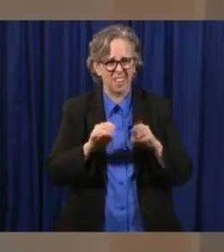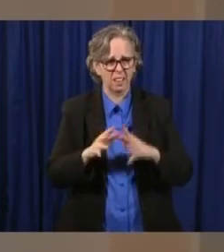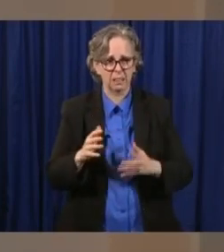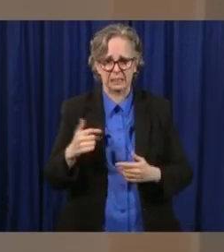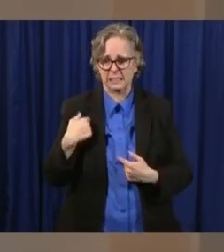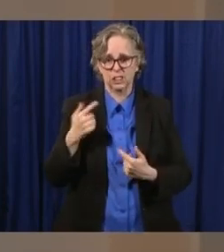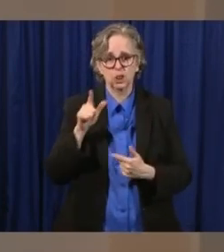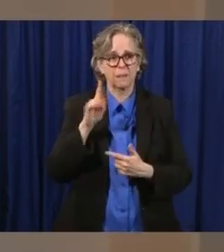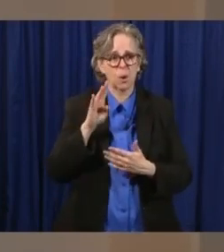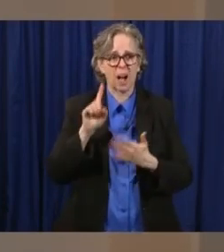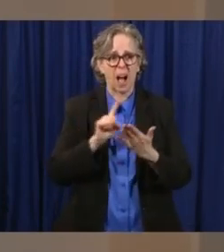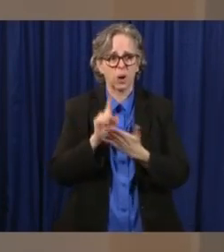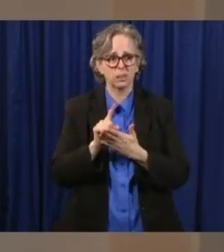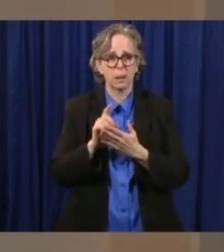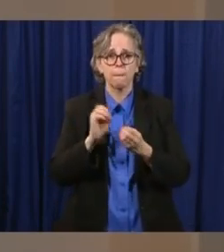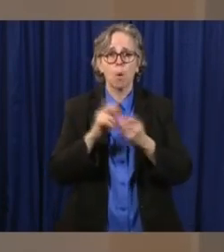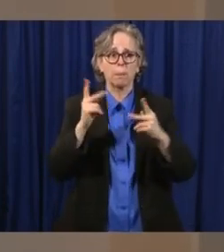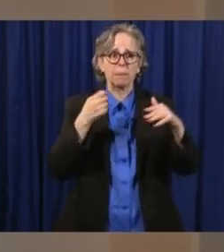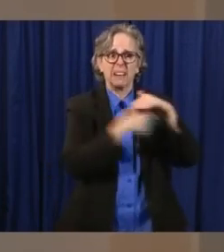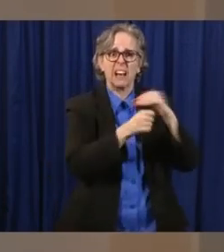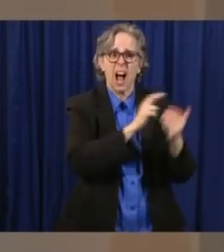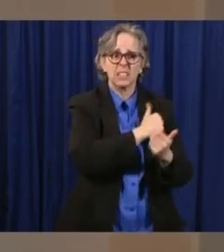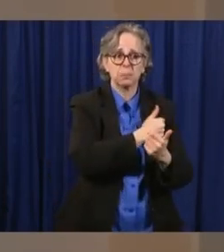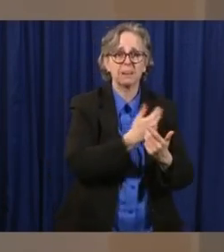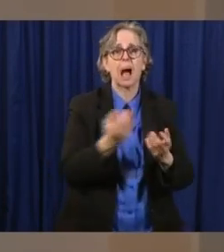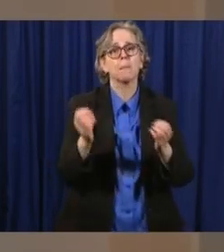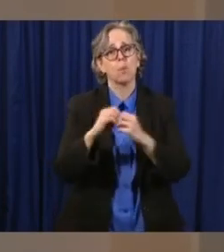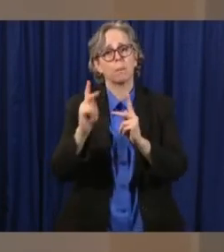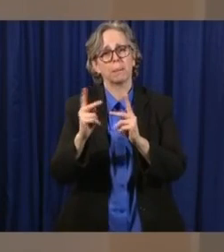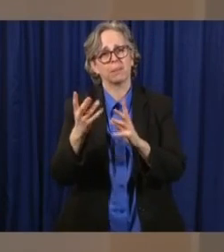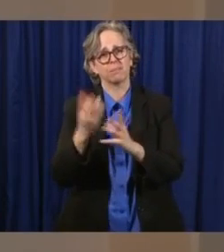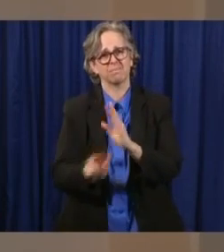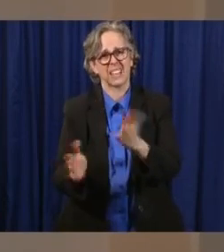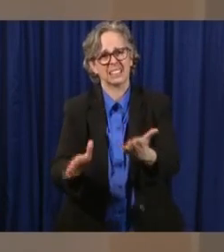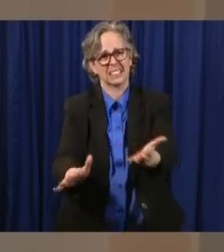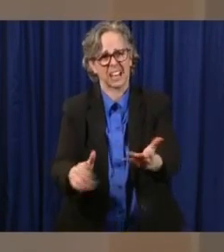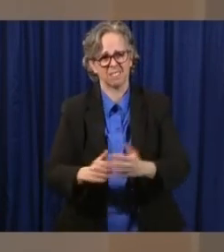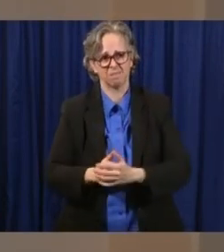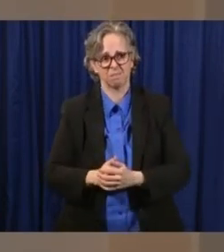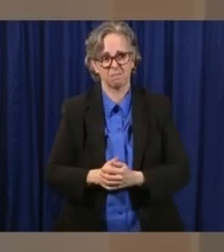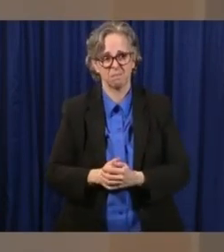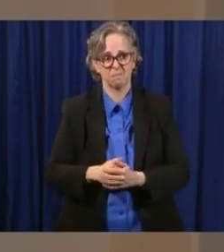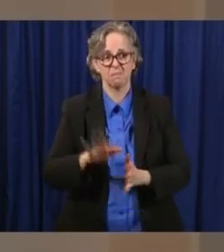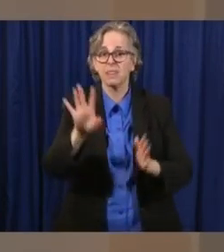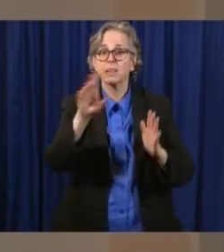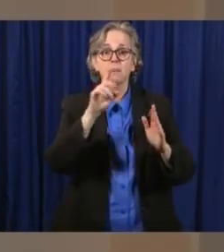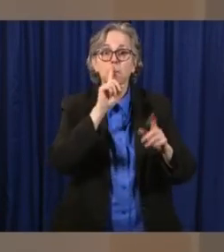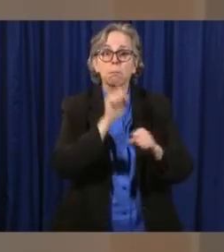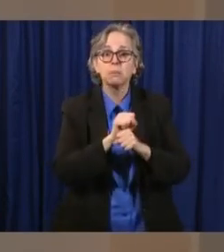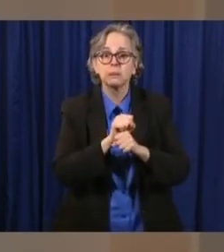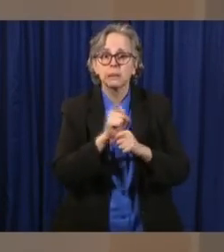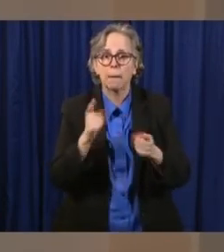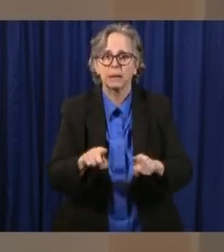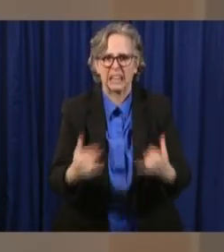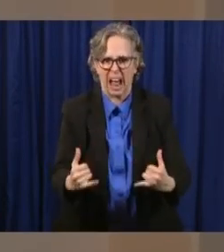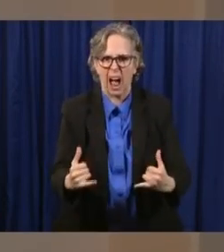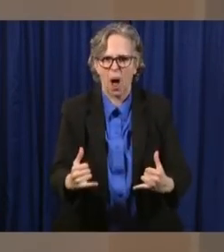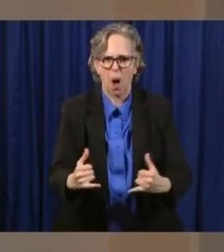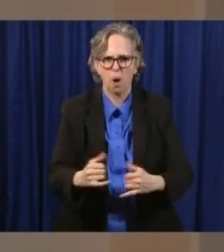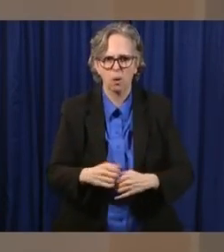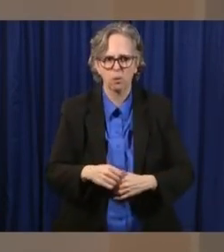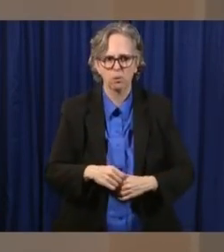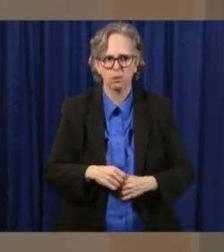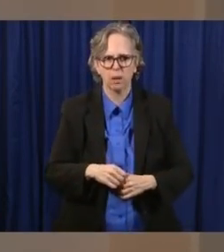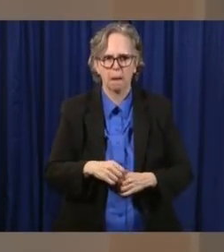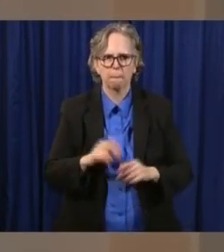died than the day before. And those aren't models, those are real people. Those are people with families, people